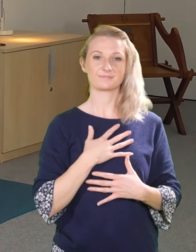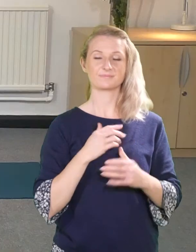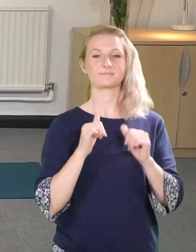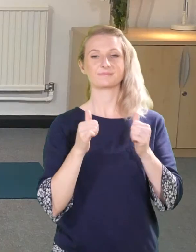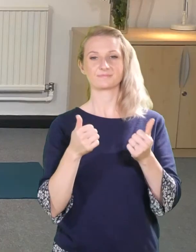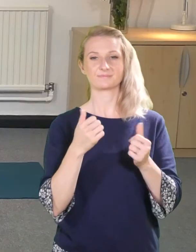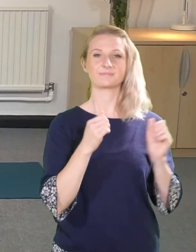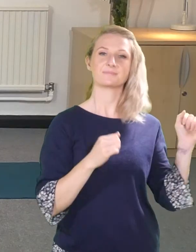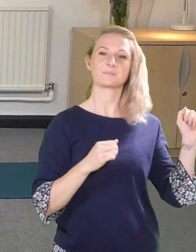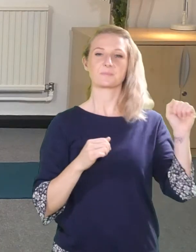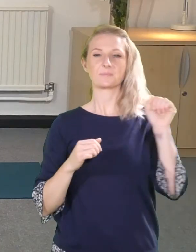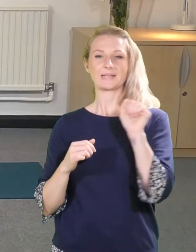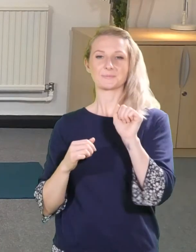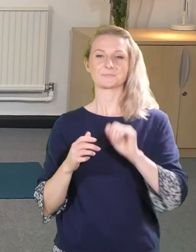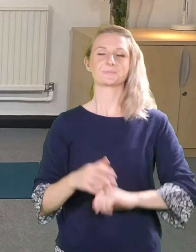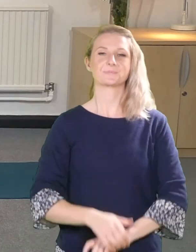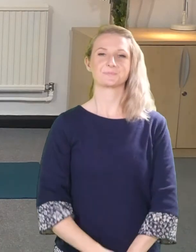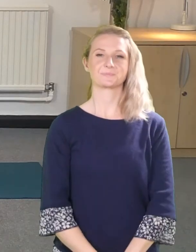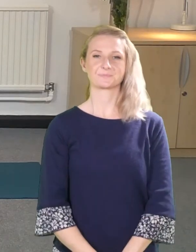And then come back to the front.